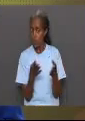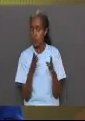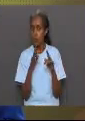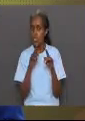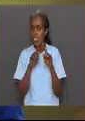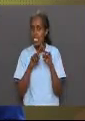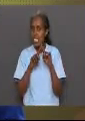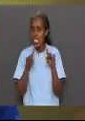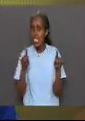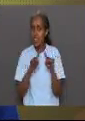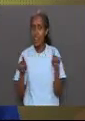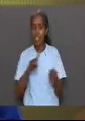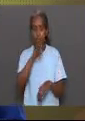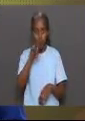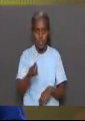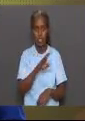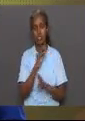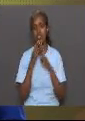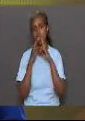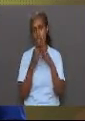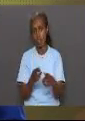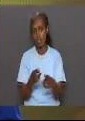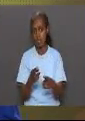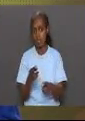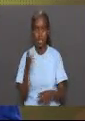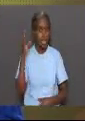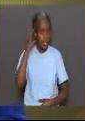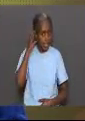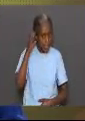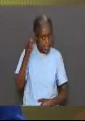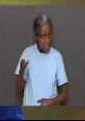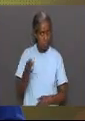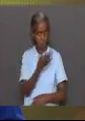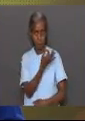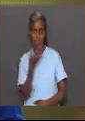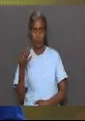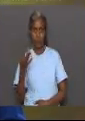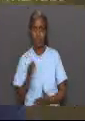2 different questions to answer. Listen closely.